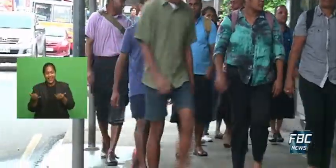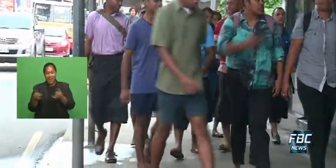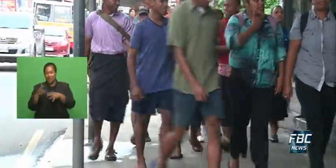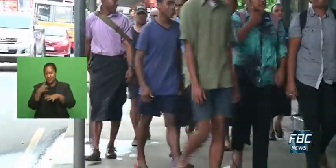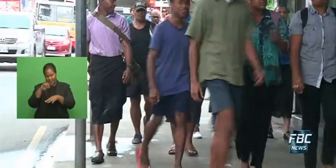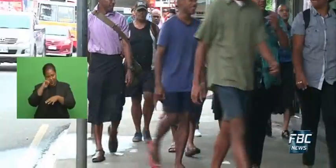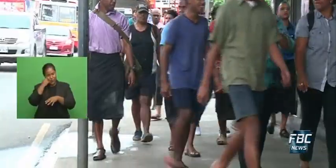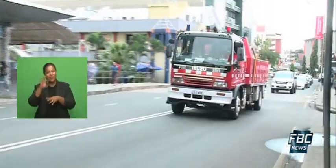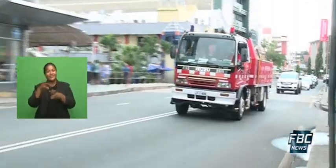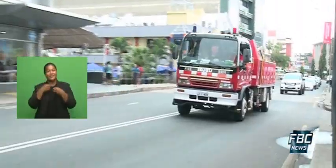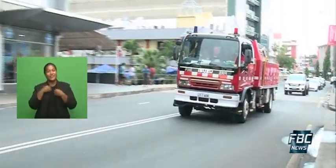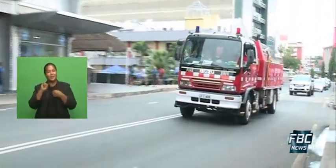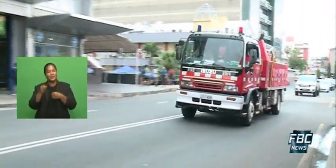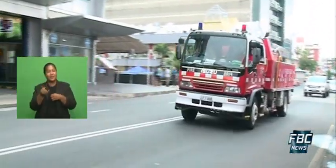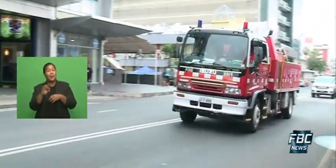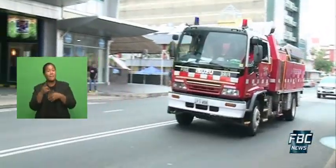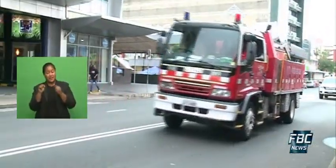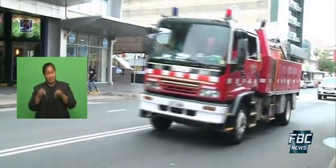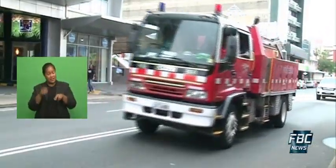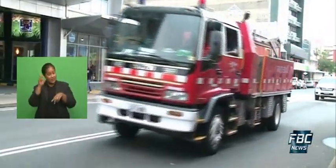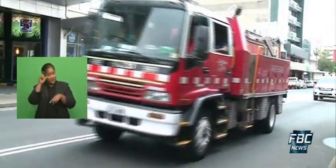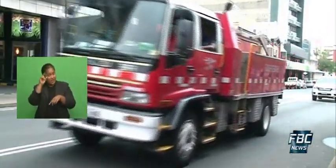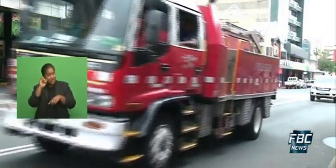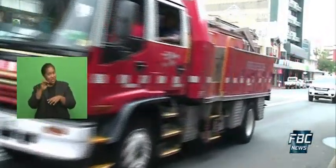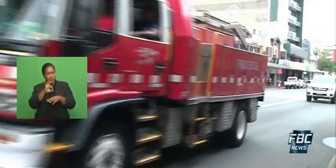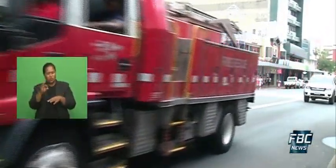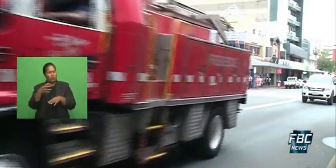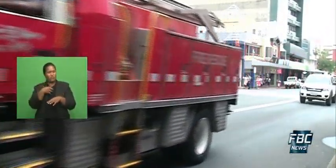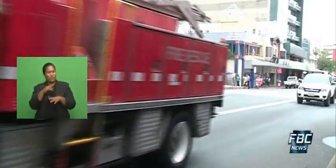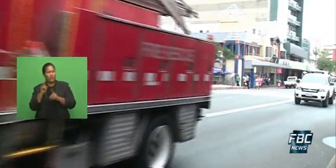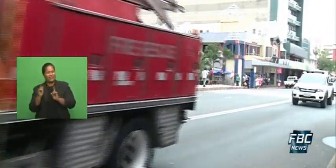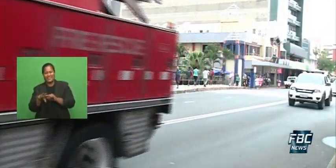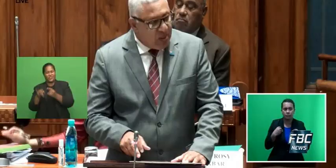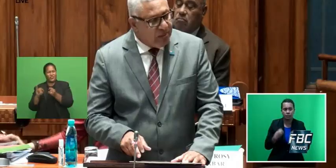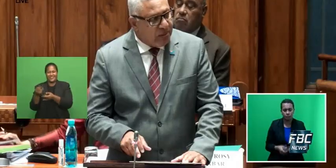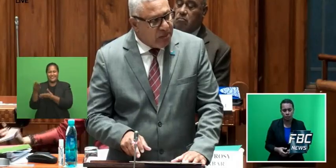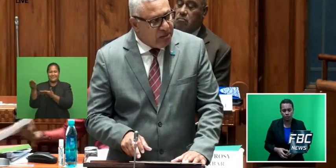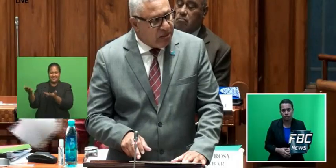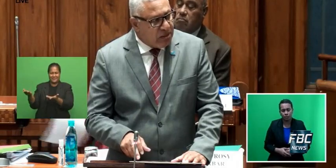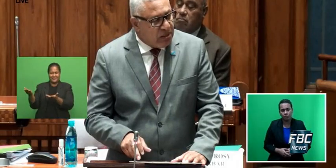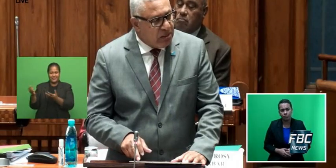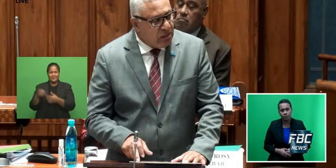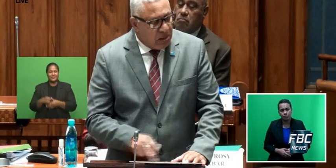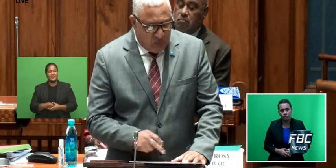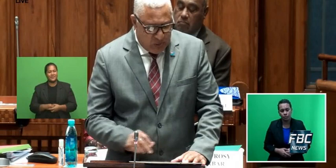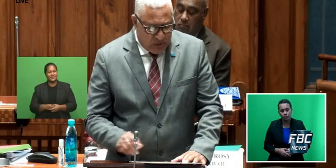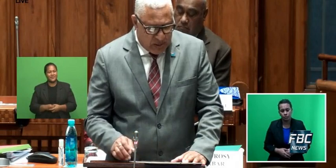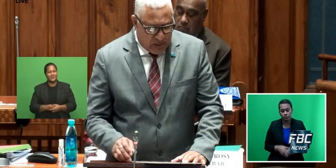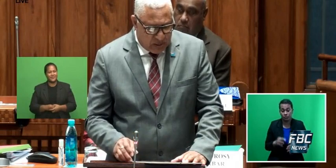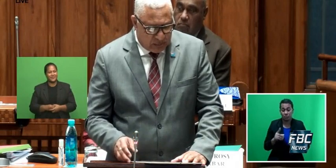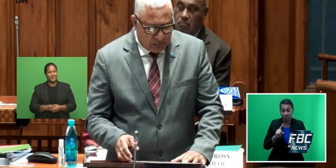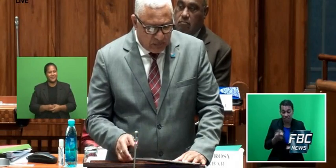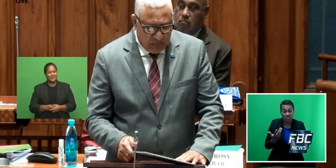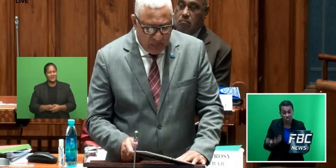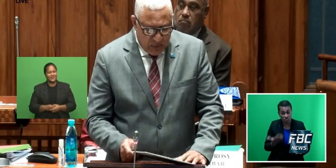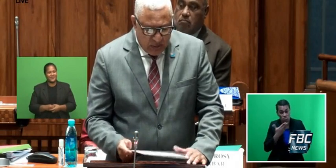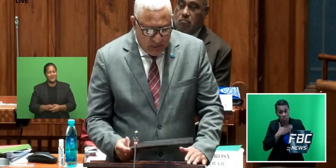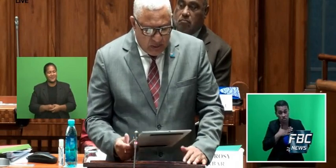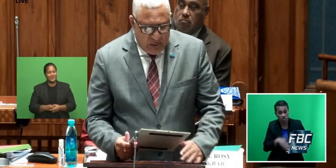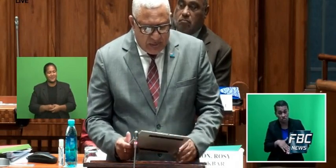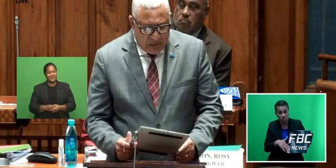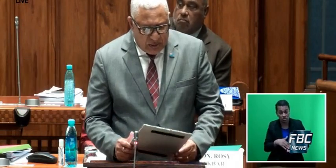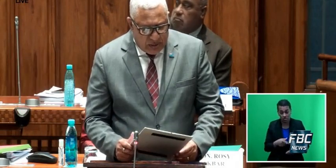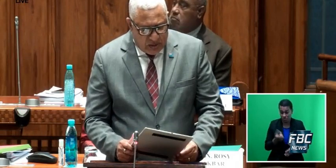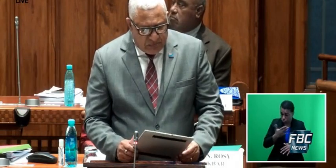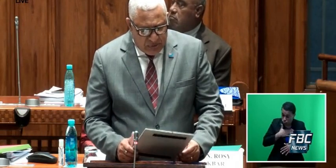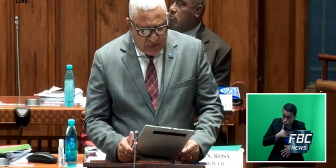it. But these Fijians want more than just a handout. They want the dignity of working again. They